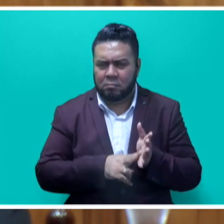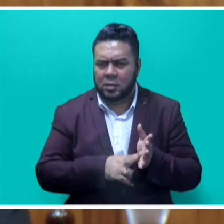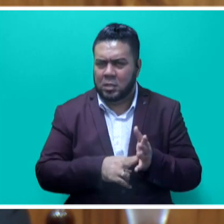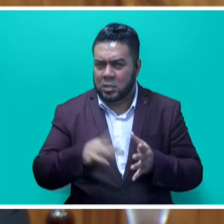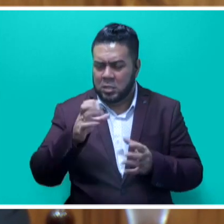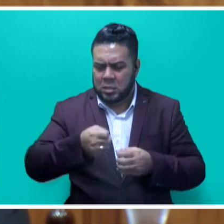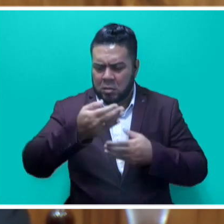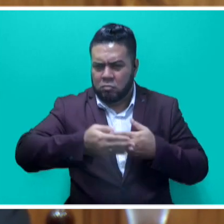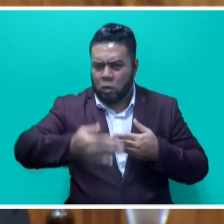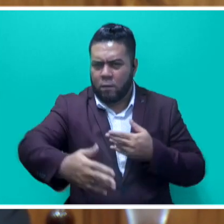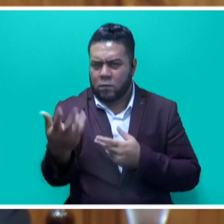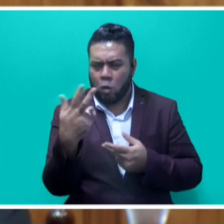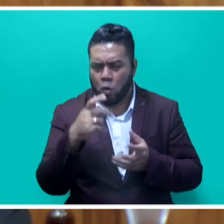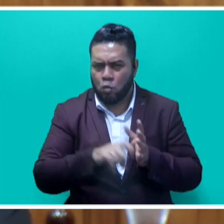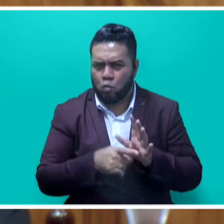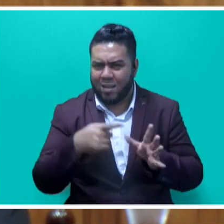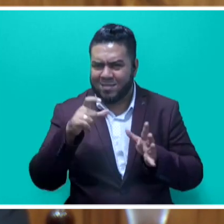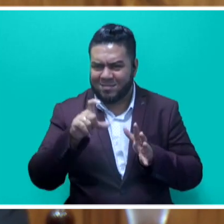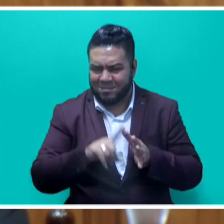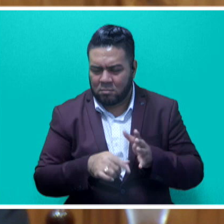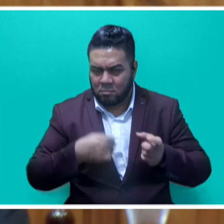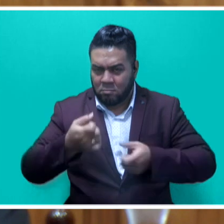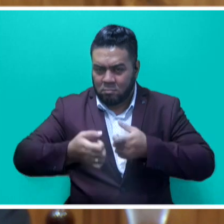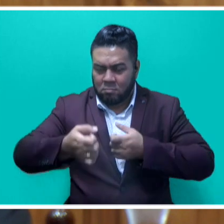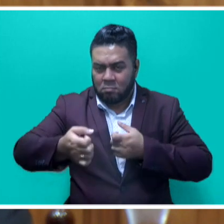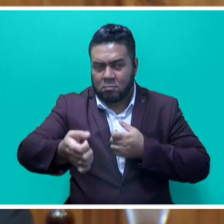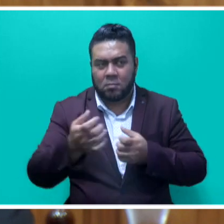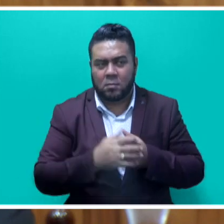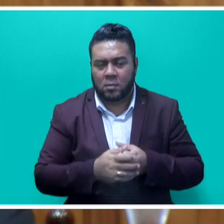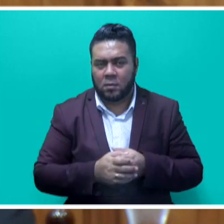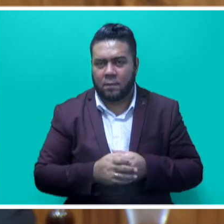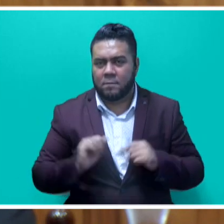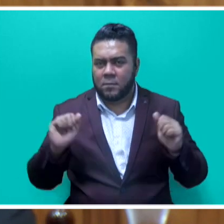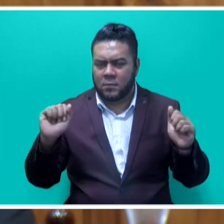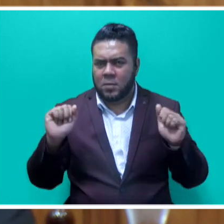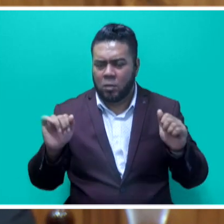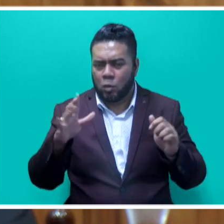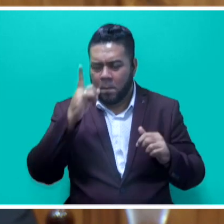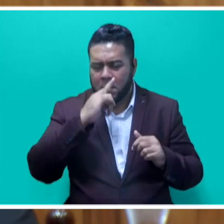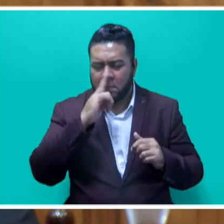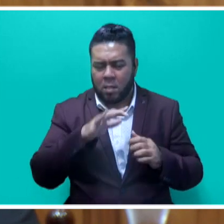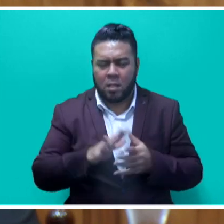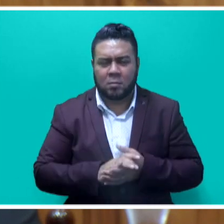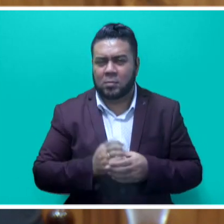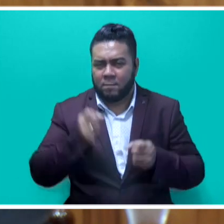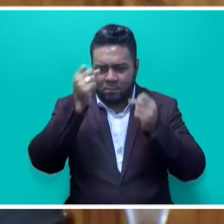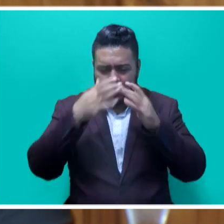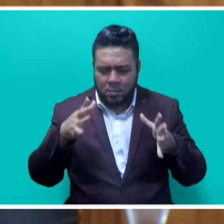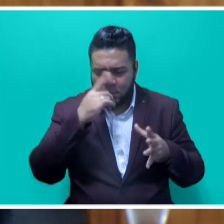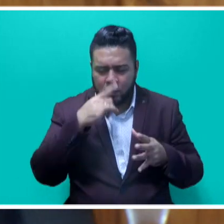distances, attracting a wide global audience from the fitness-minded to the seasoned elite